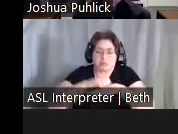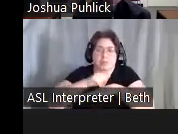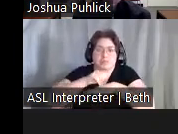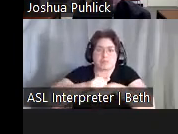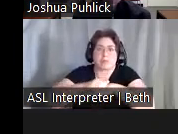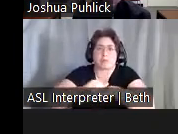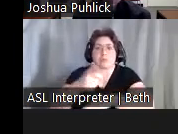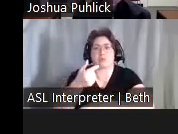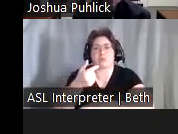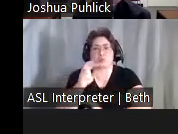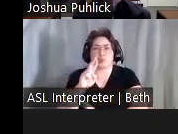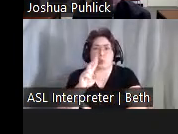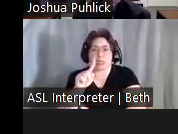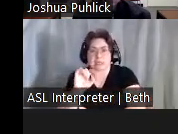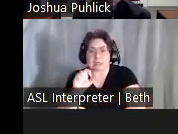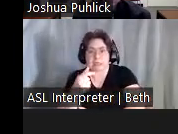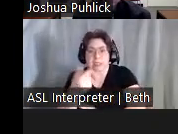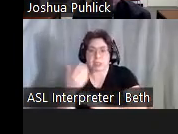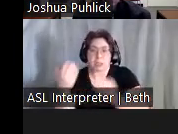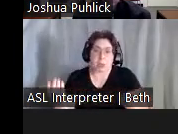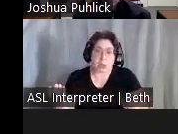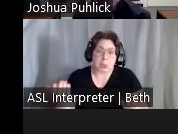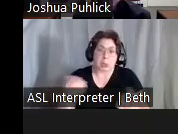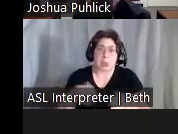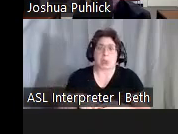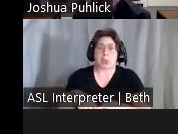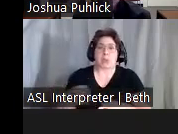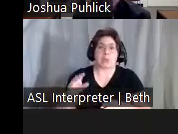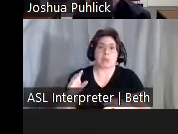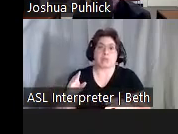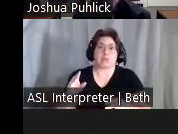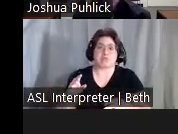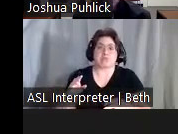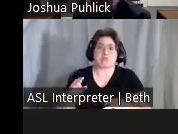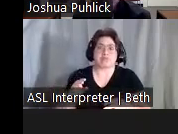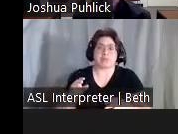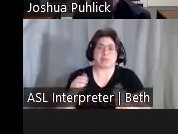of how to deal with changing